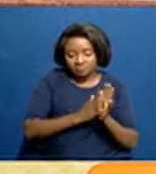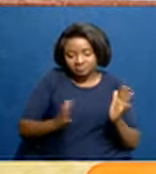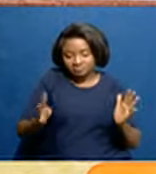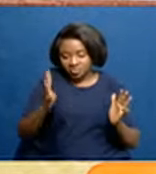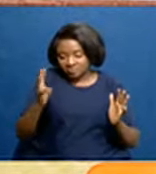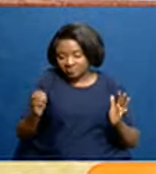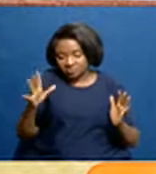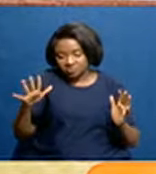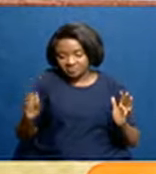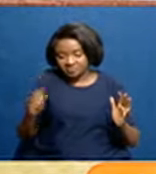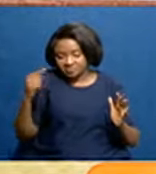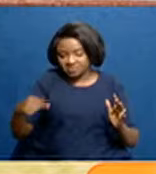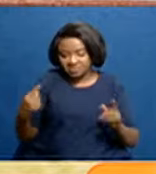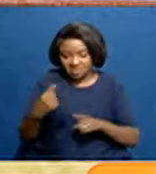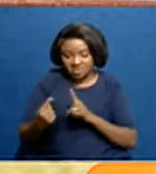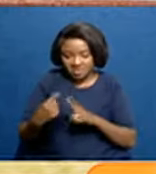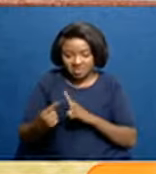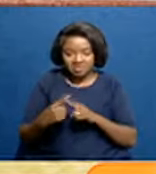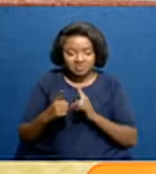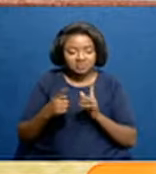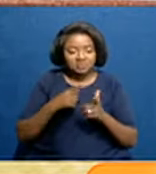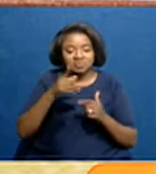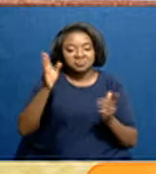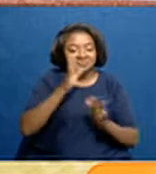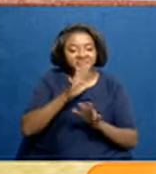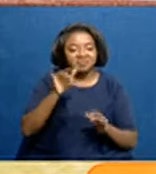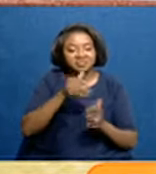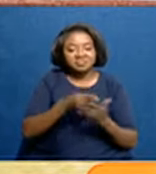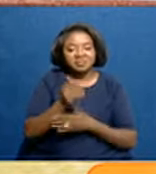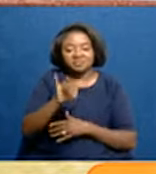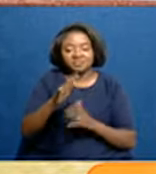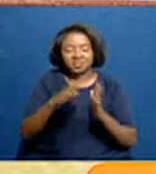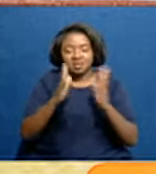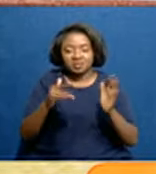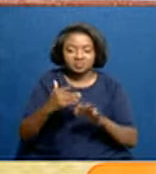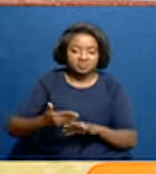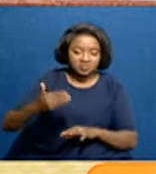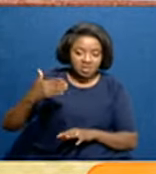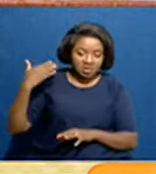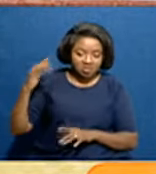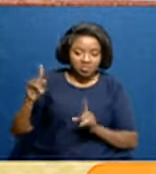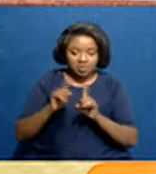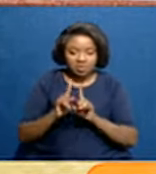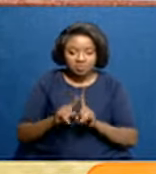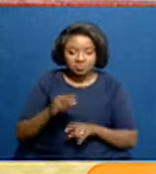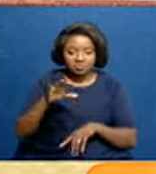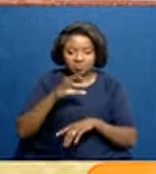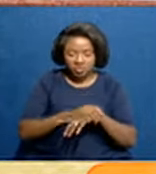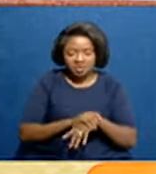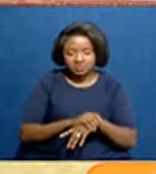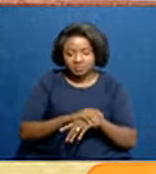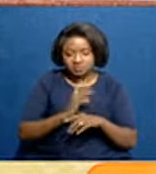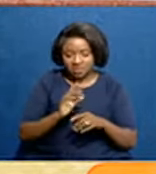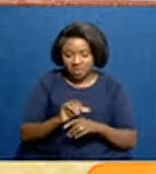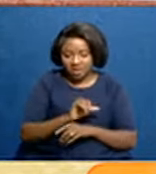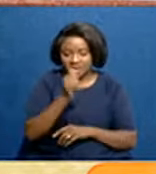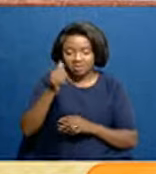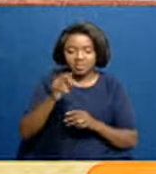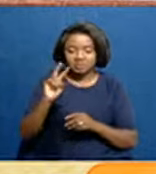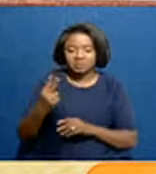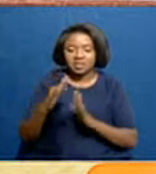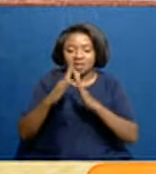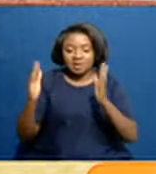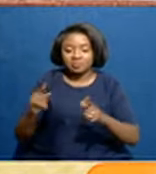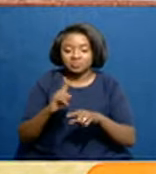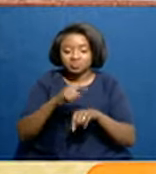years, you will have finished paying for that unit, probably even gotten a second unit. When you retire, you have